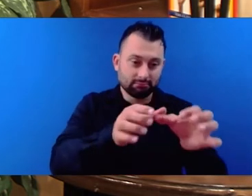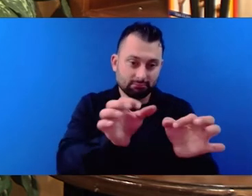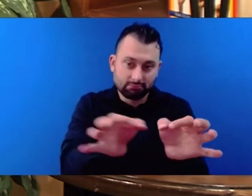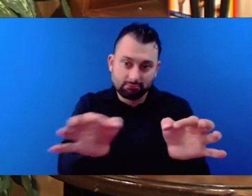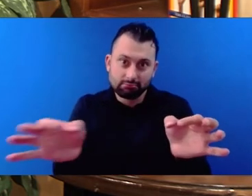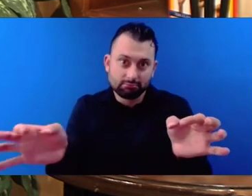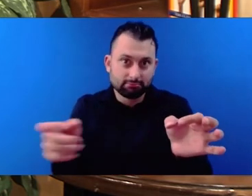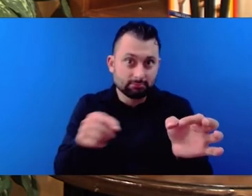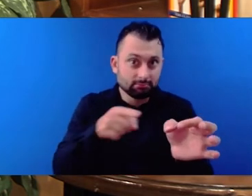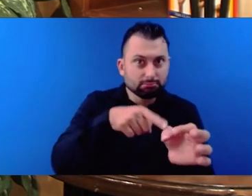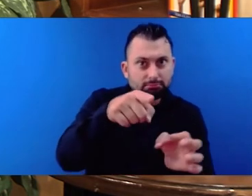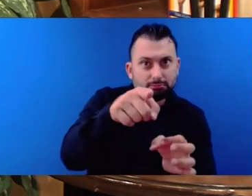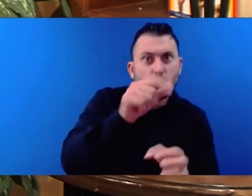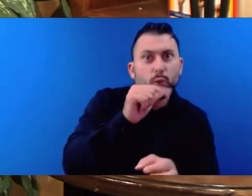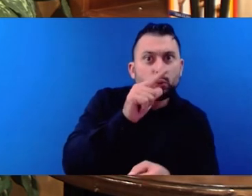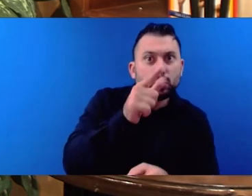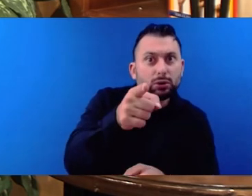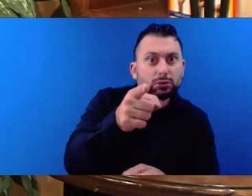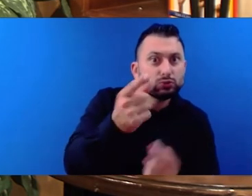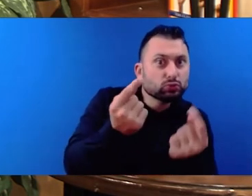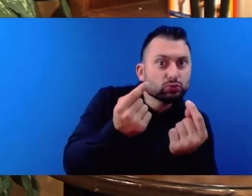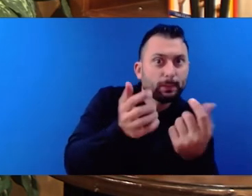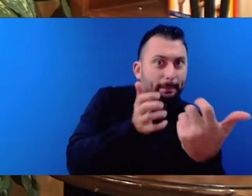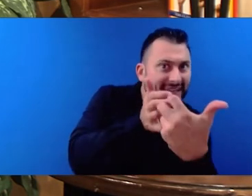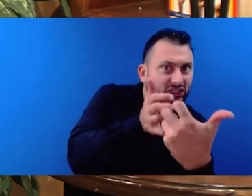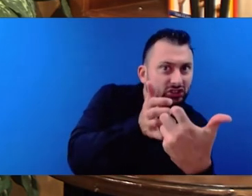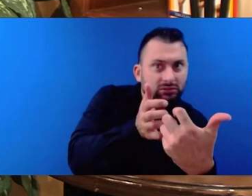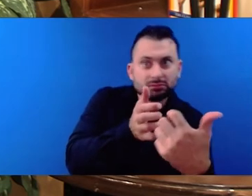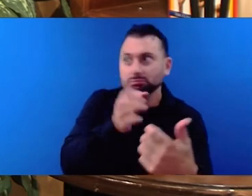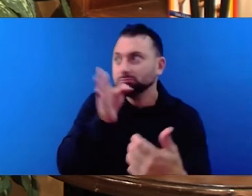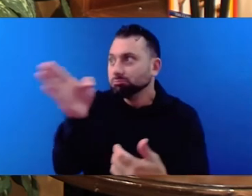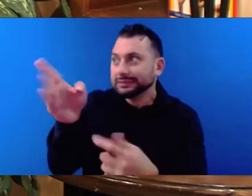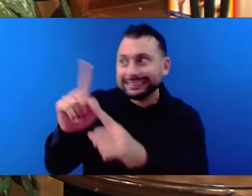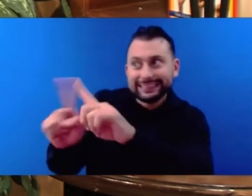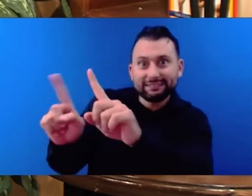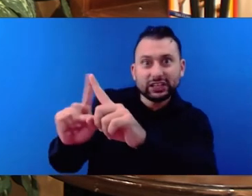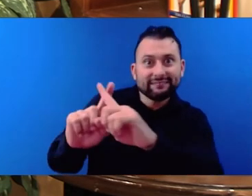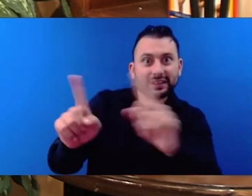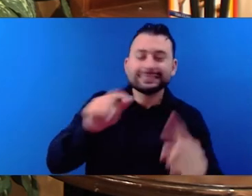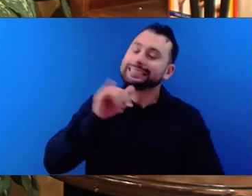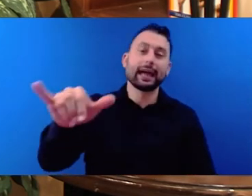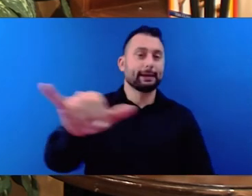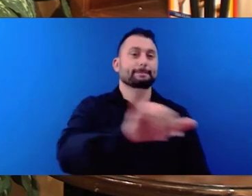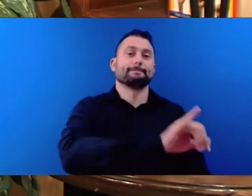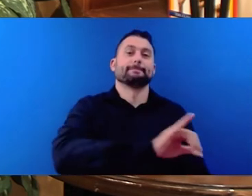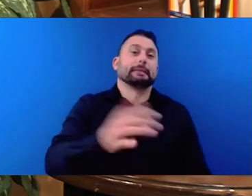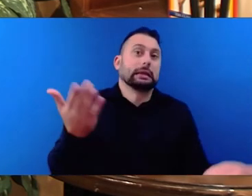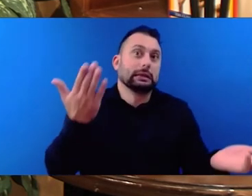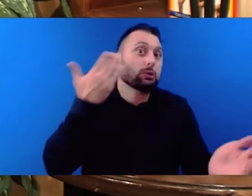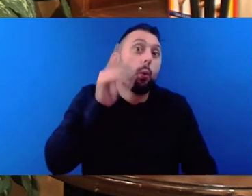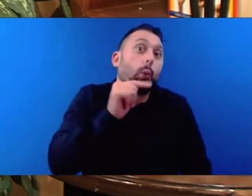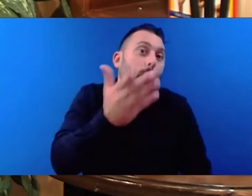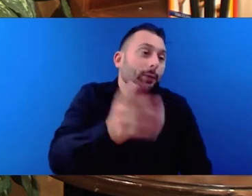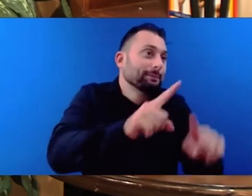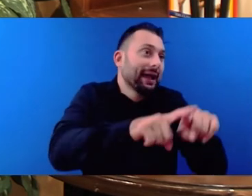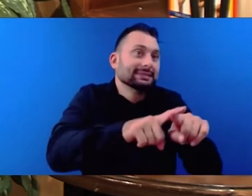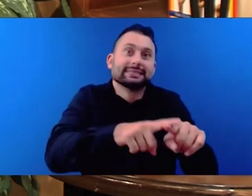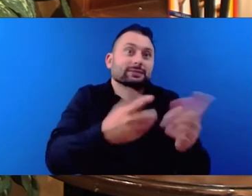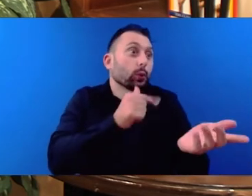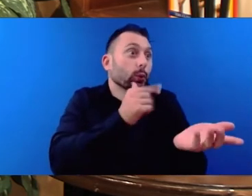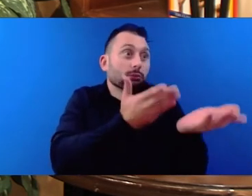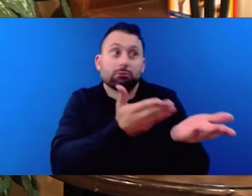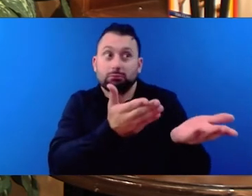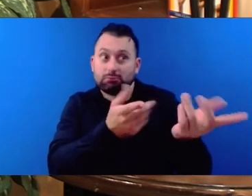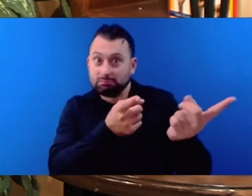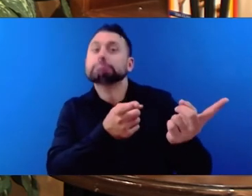pick. Now, cost of insulin is a huge barrier that we've seen with some patients, whether that's